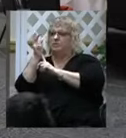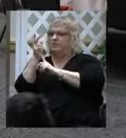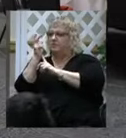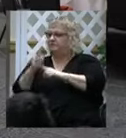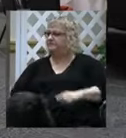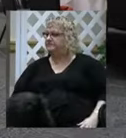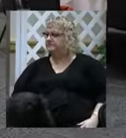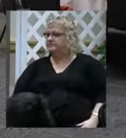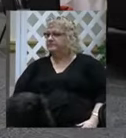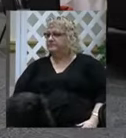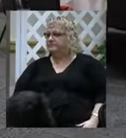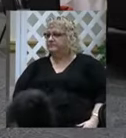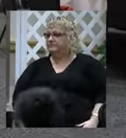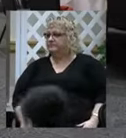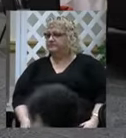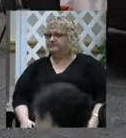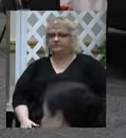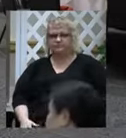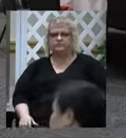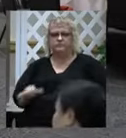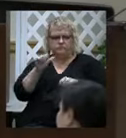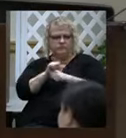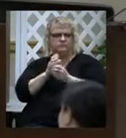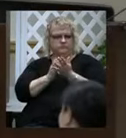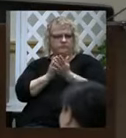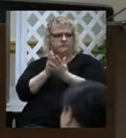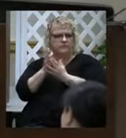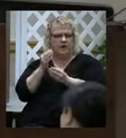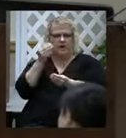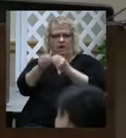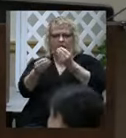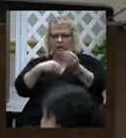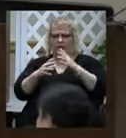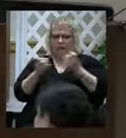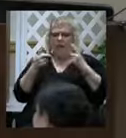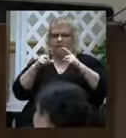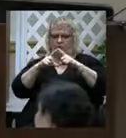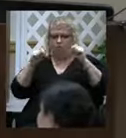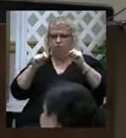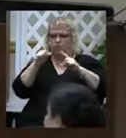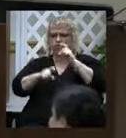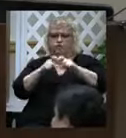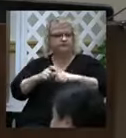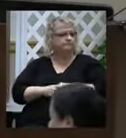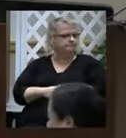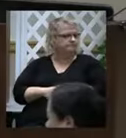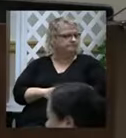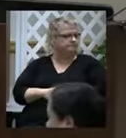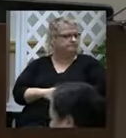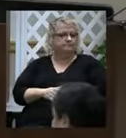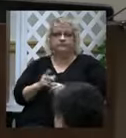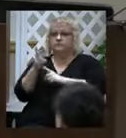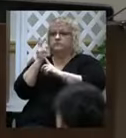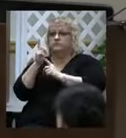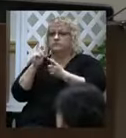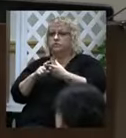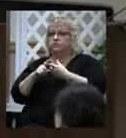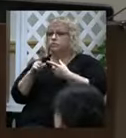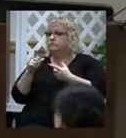and we're working through all the questions the best we can. So I just want to take these 2 minutes